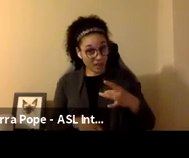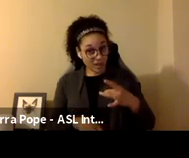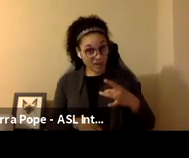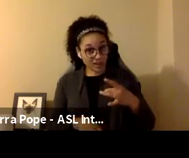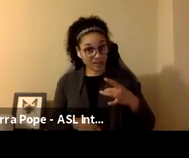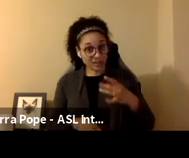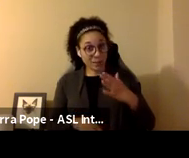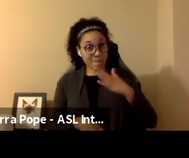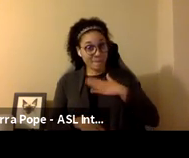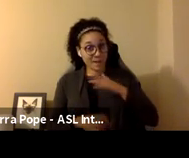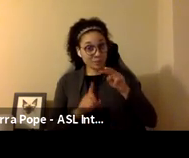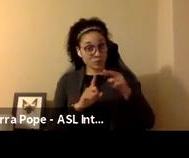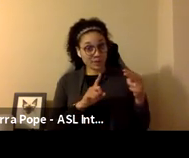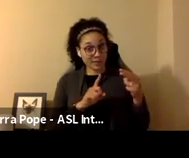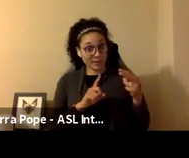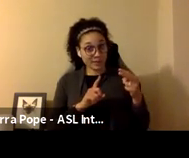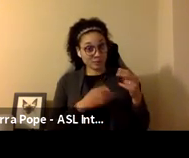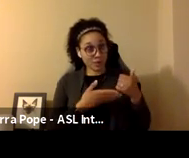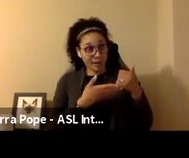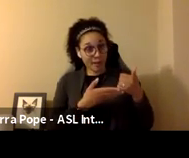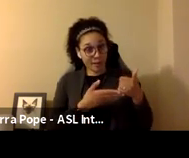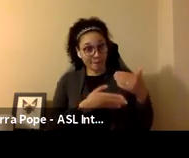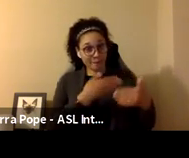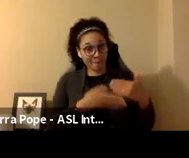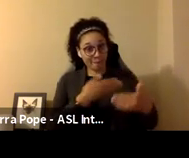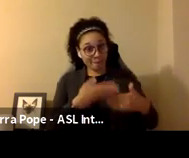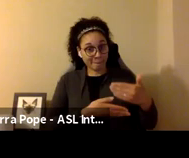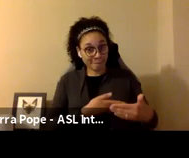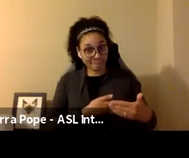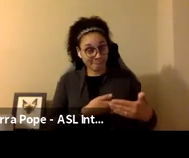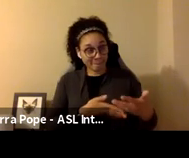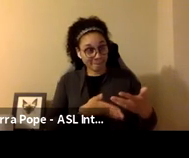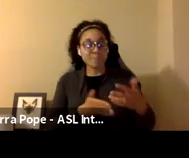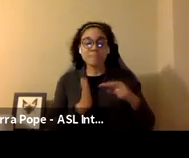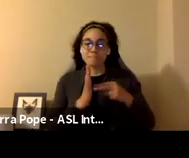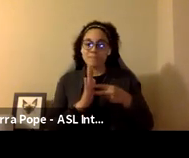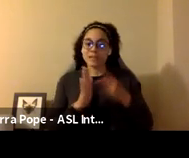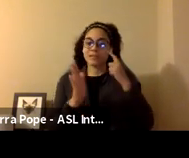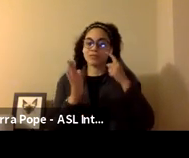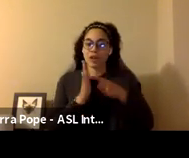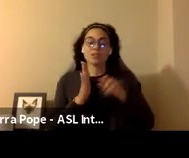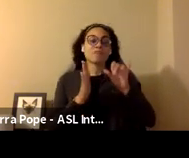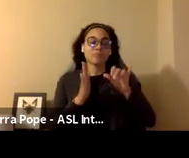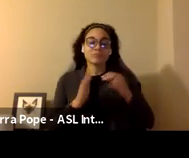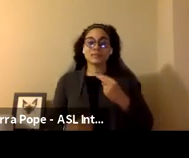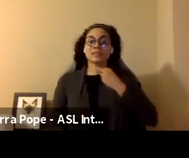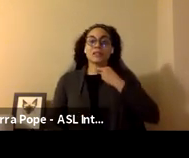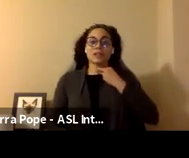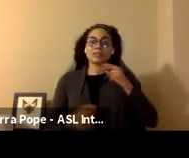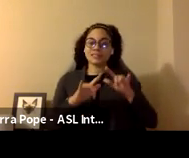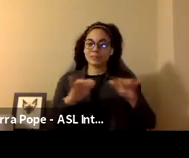the past to maybe get your memory going? So you acknowledge that they're stuck, but you